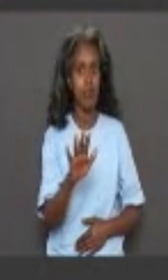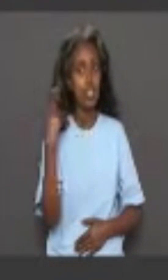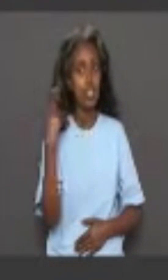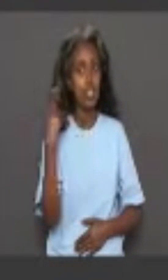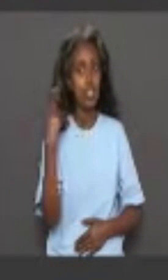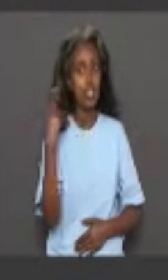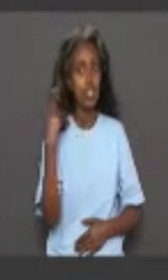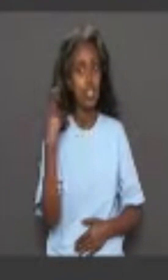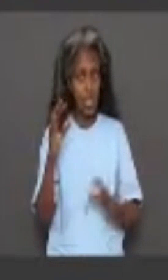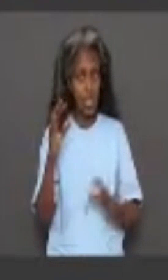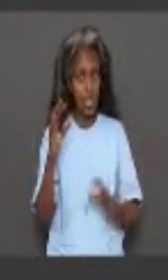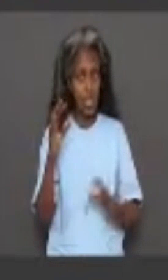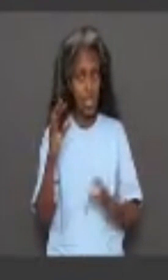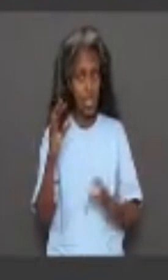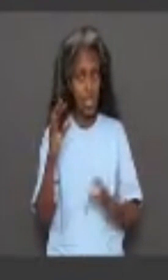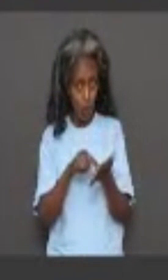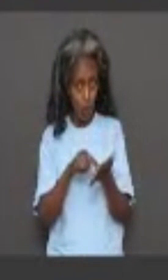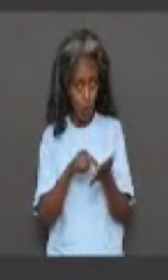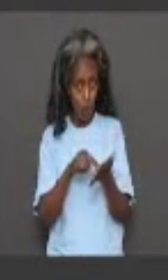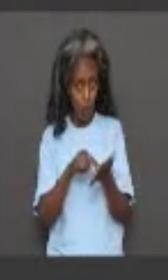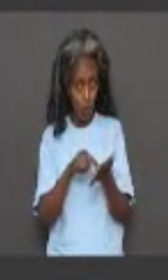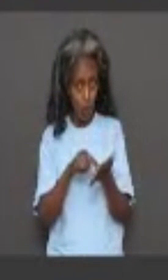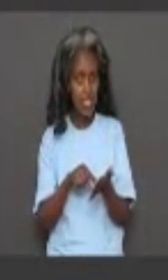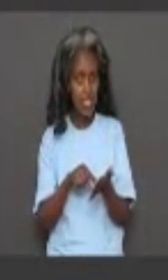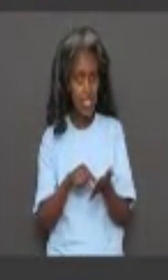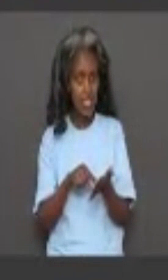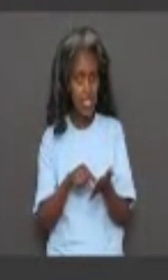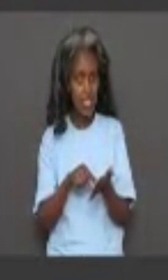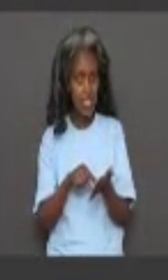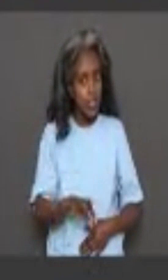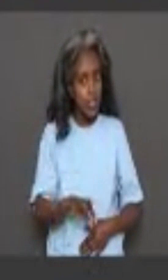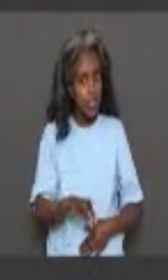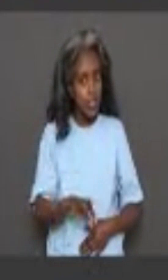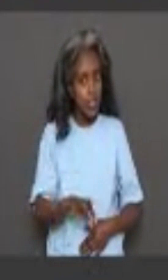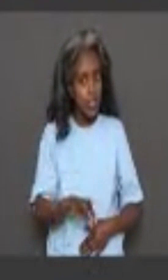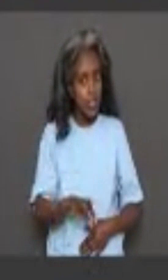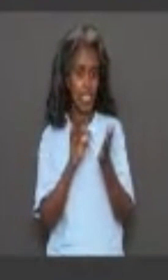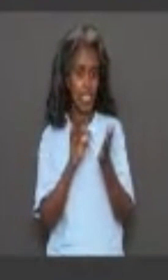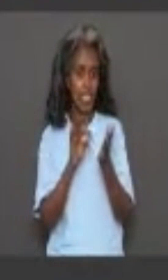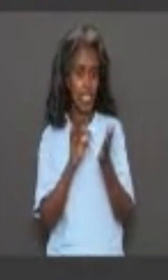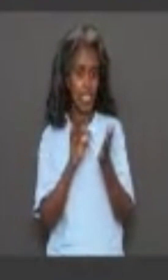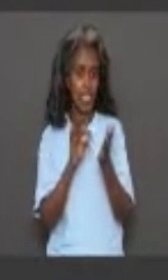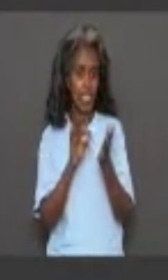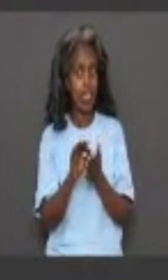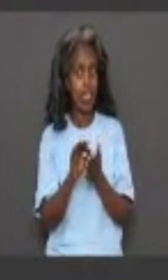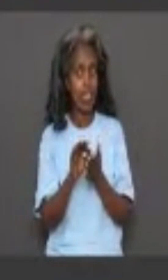a calculator, we would get a number like